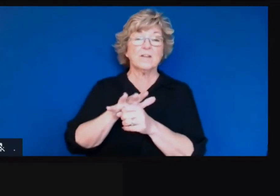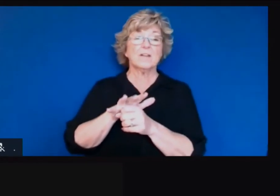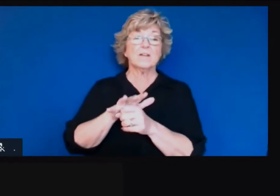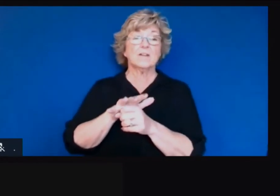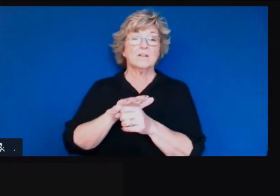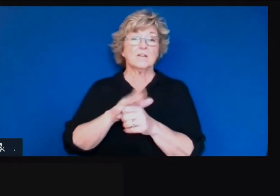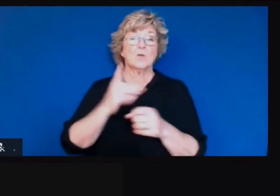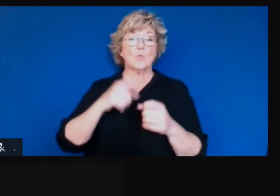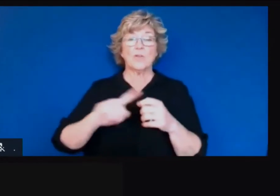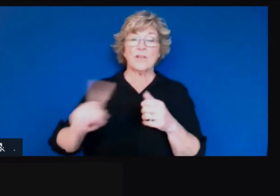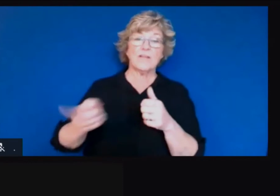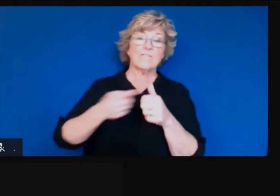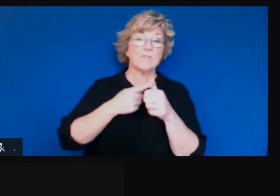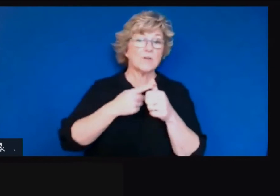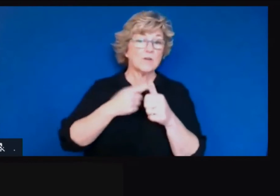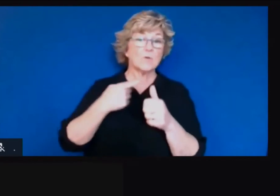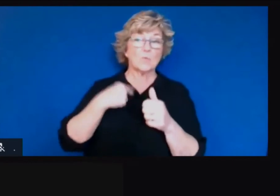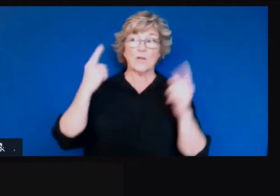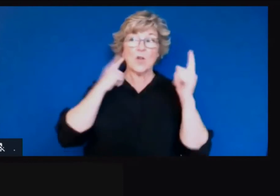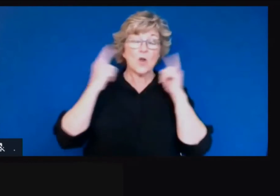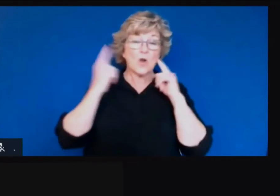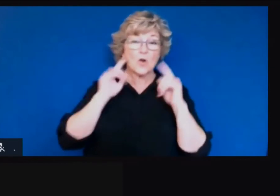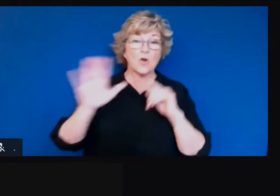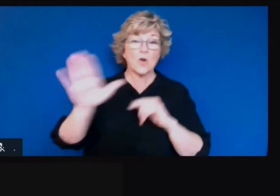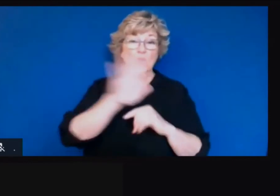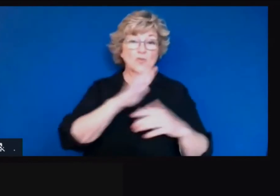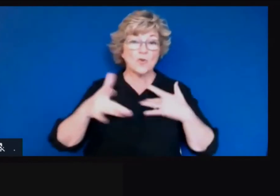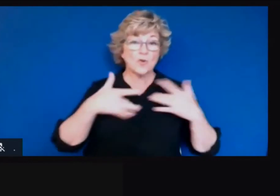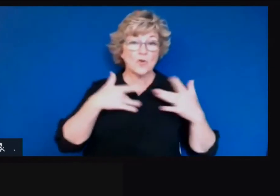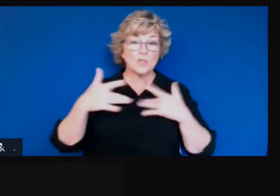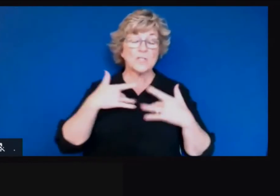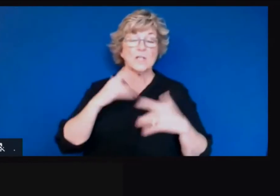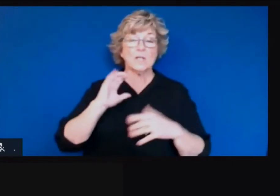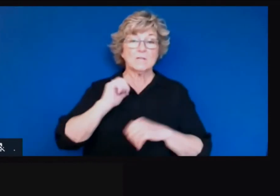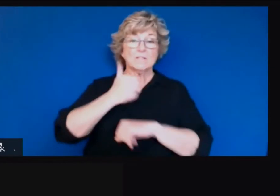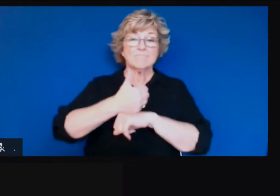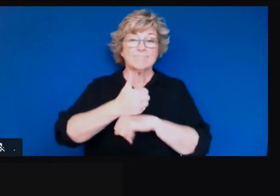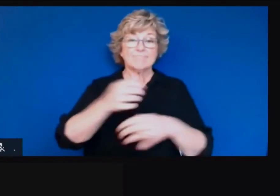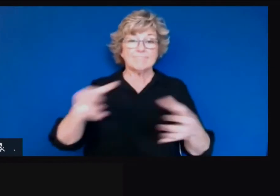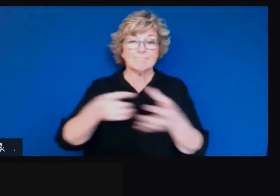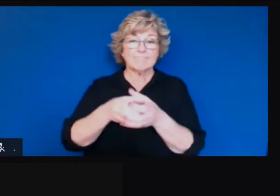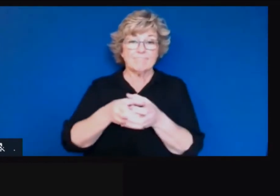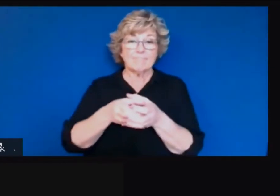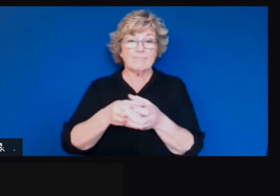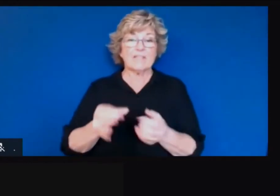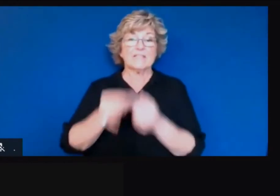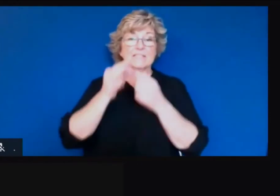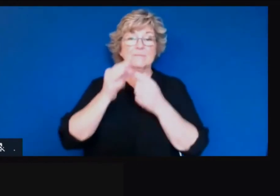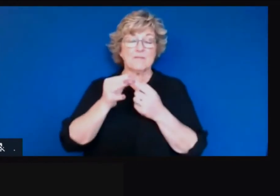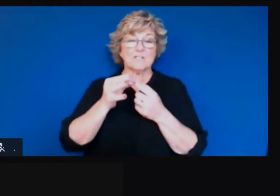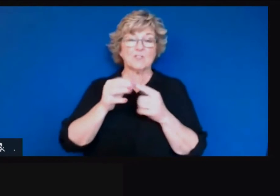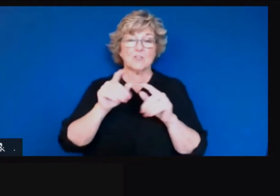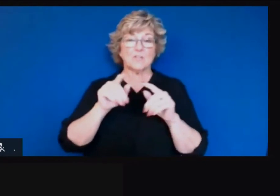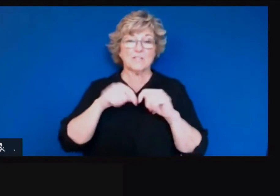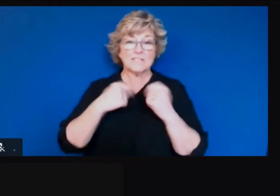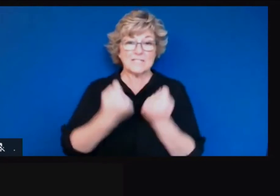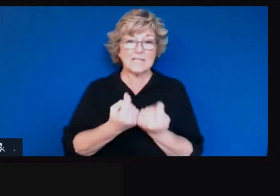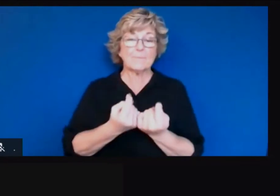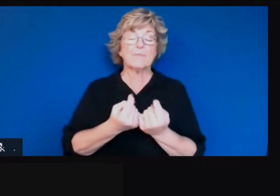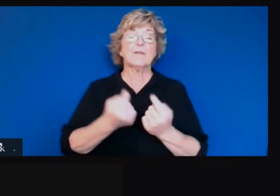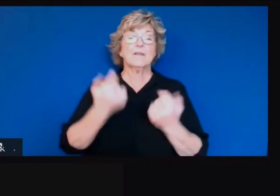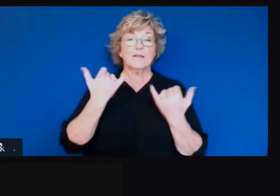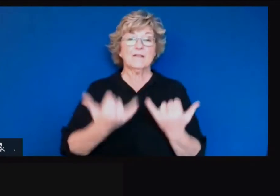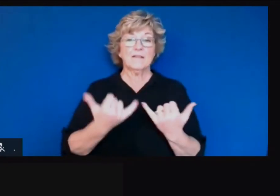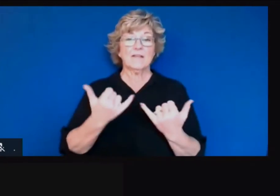originally submitted, we listened to those concerns, we incorporated and amended those standards, and we now